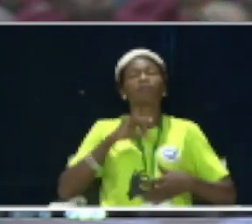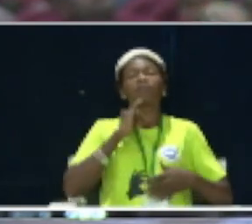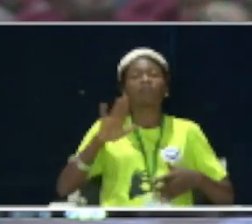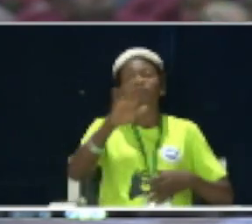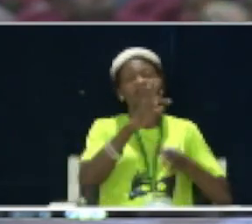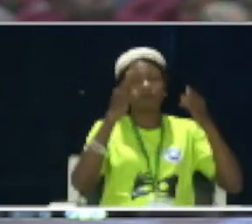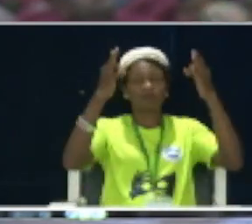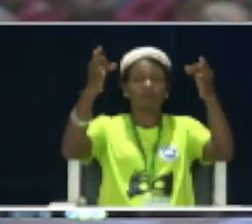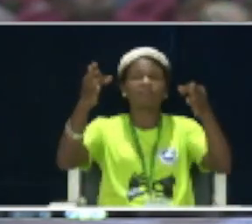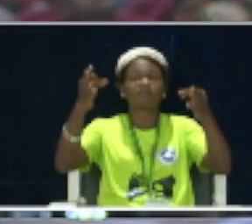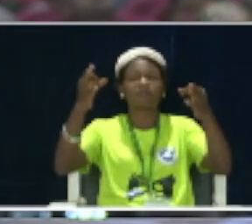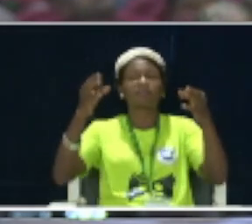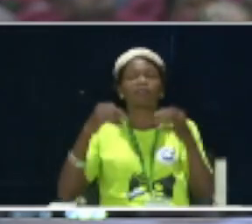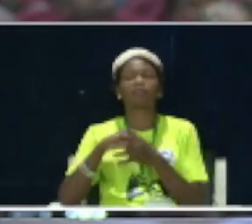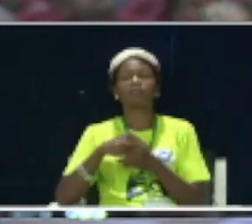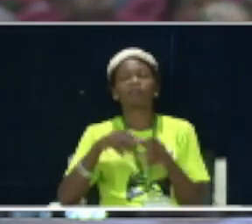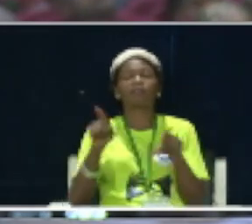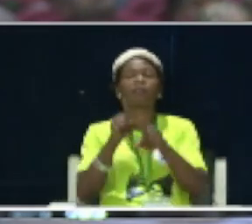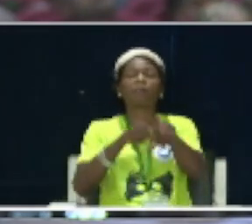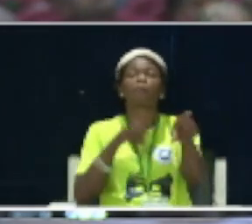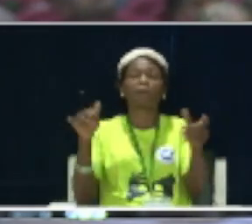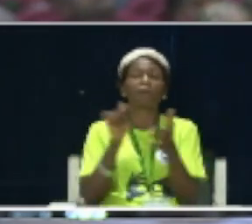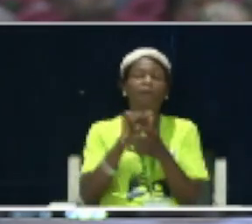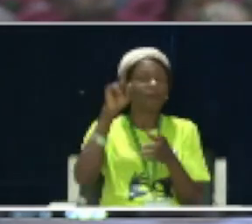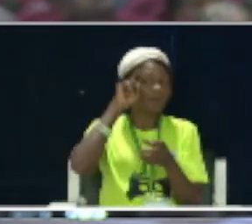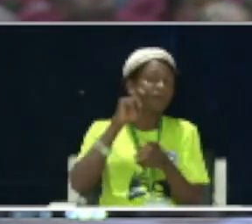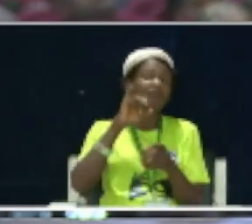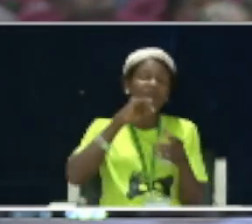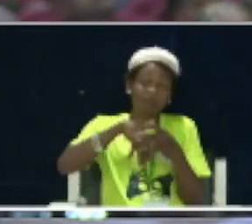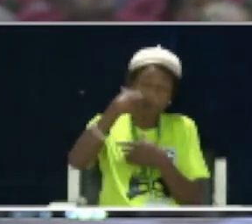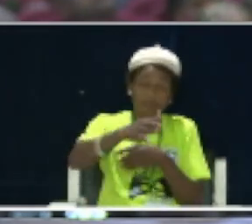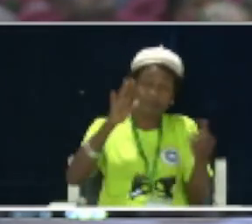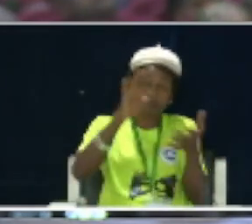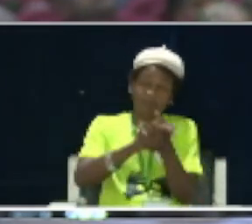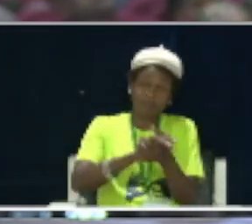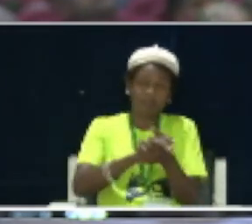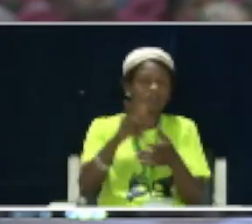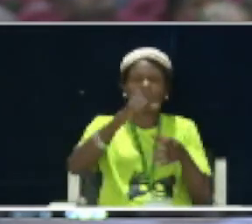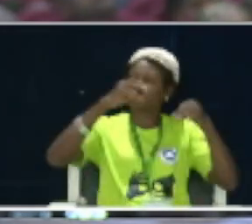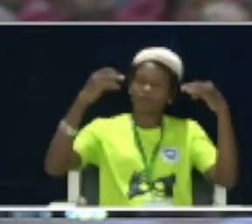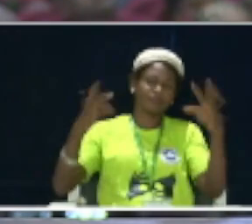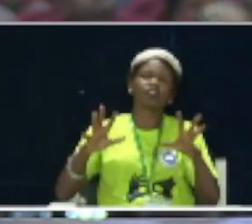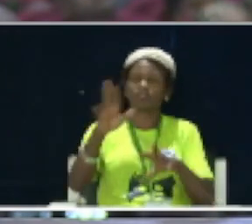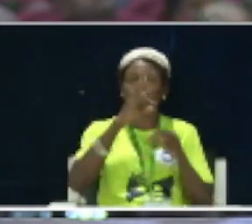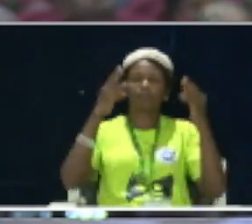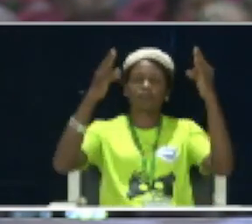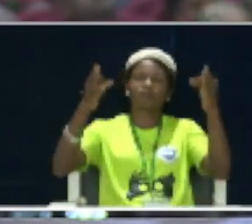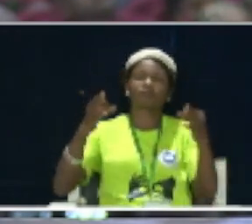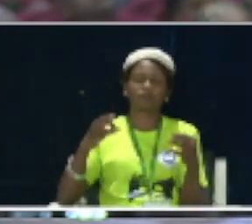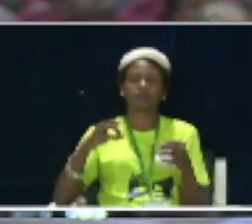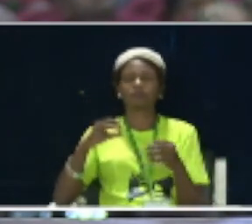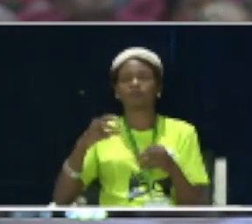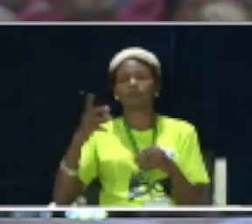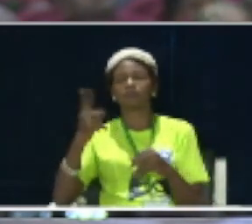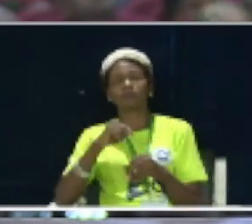future. As long as that sex is outside marriage, you finish your future. The